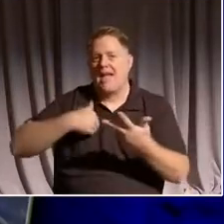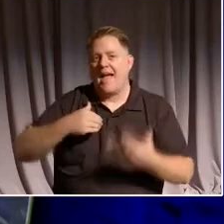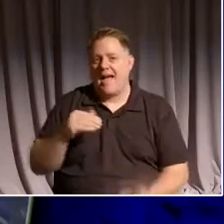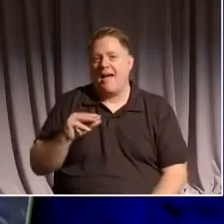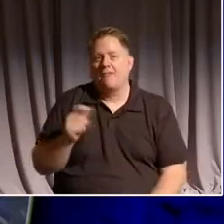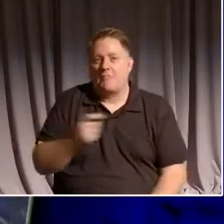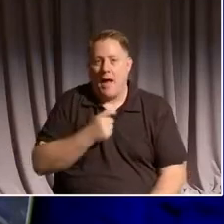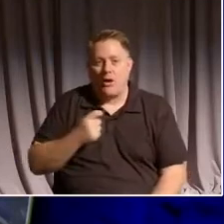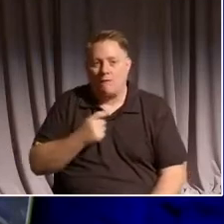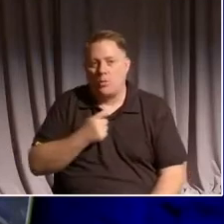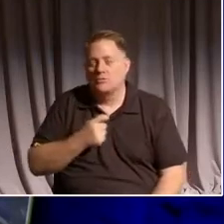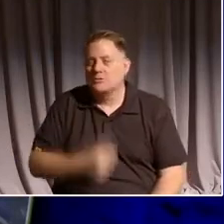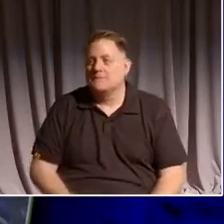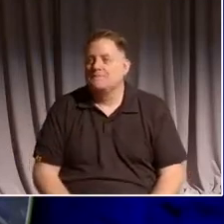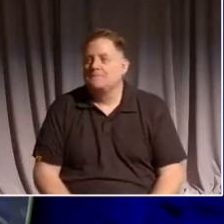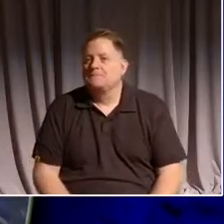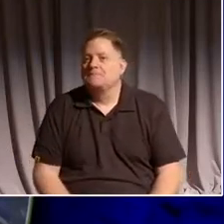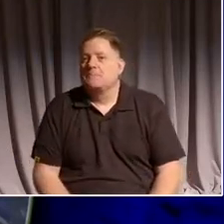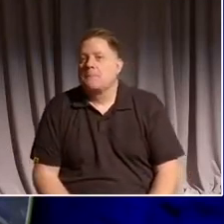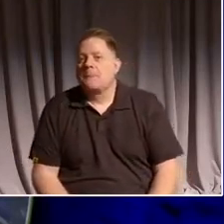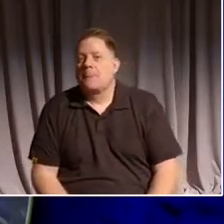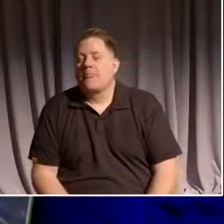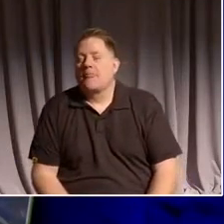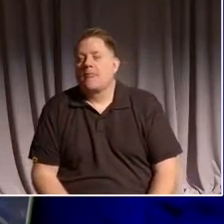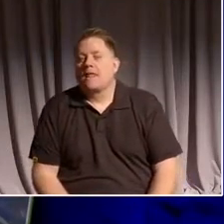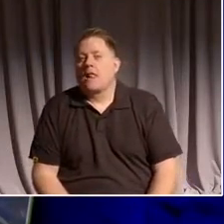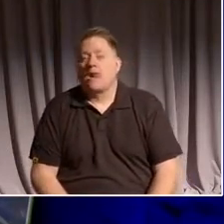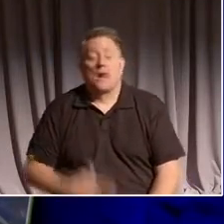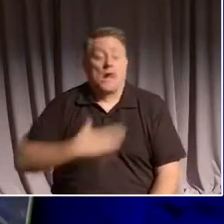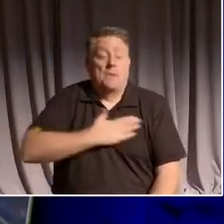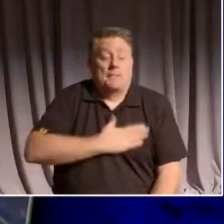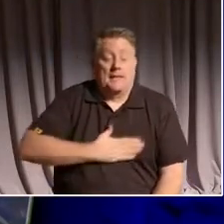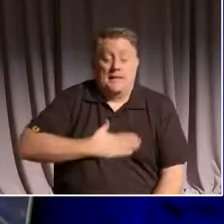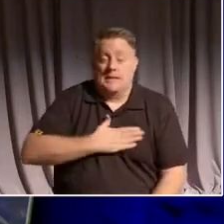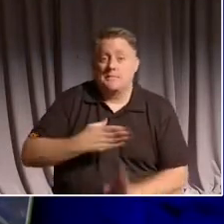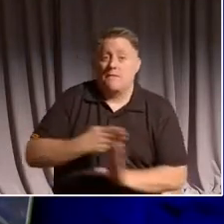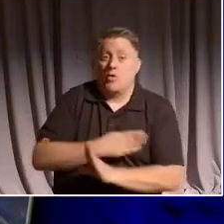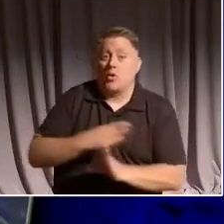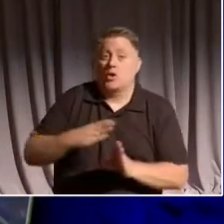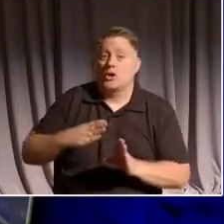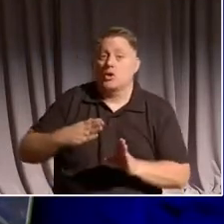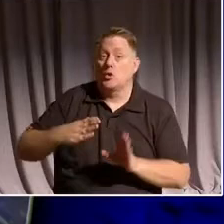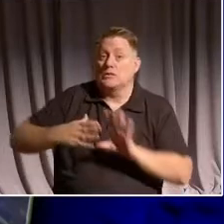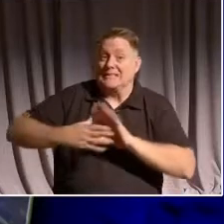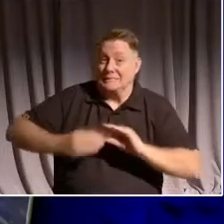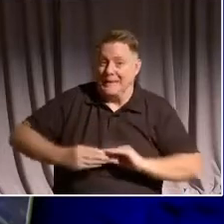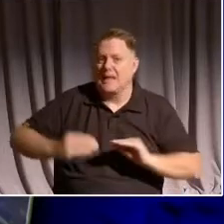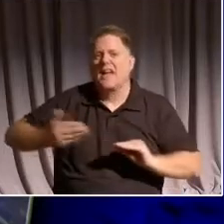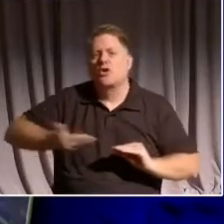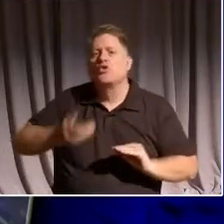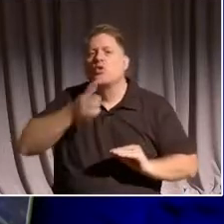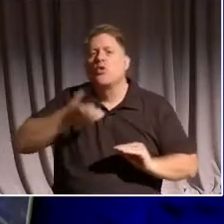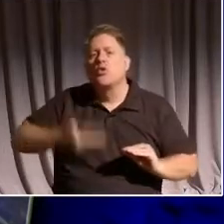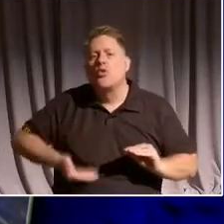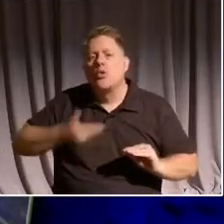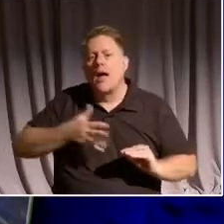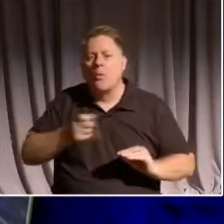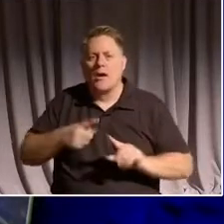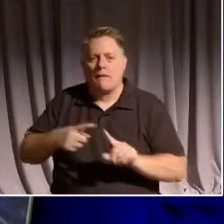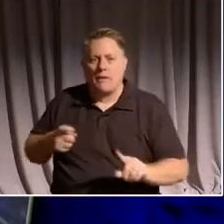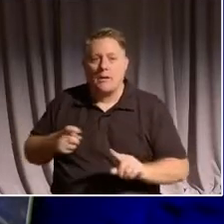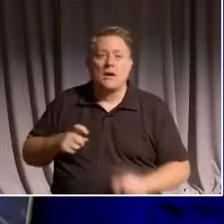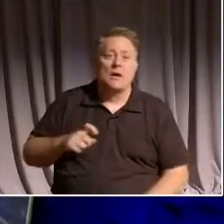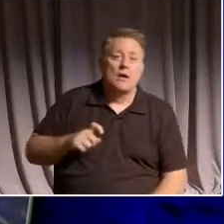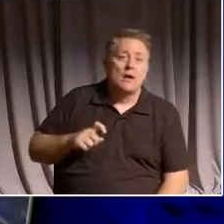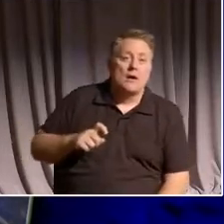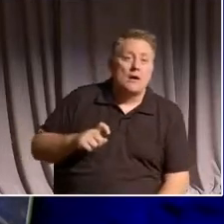we go. Perfect. There's Susan with the mic. And please, before you speak, introduce yourself and say where you're from.